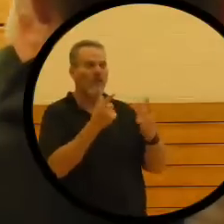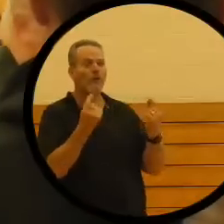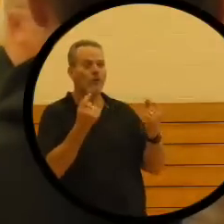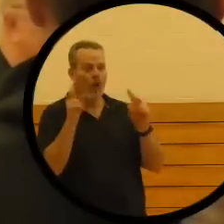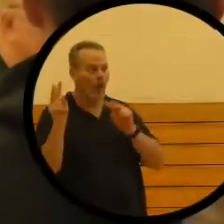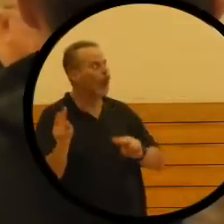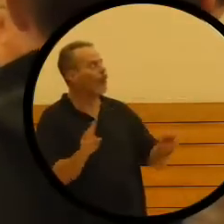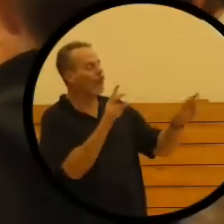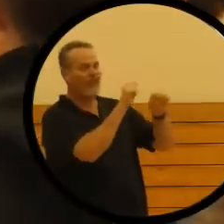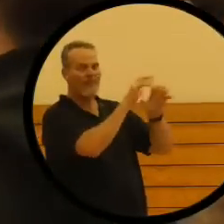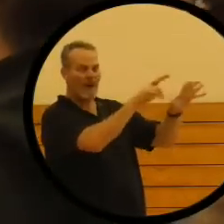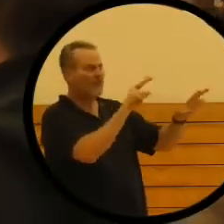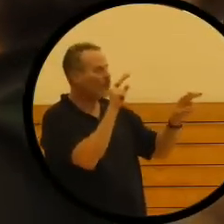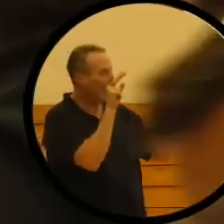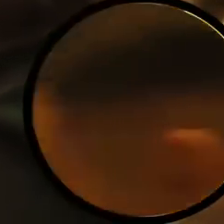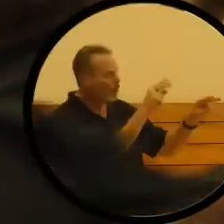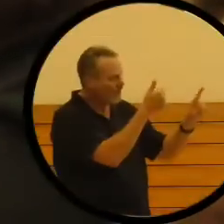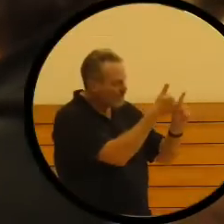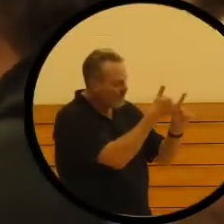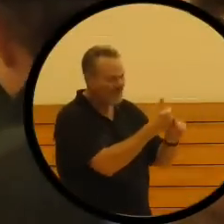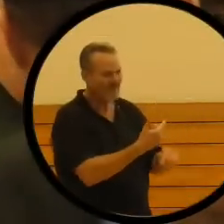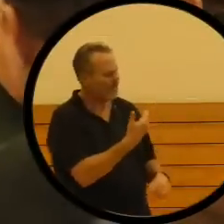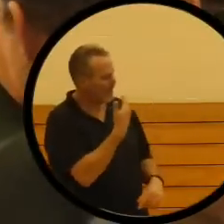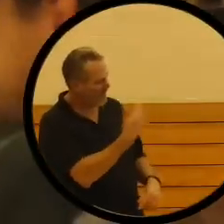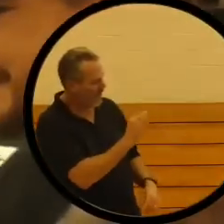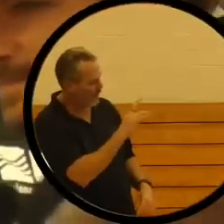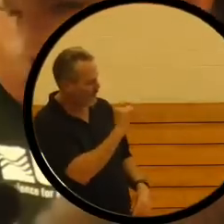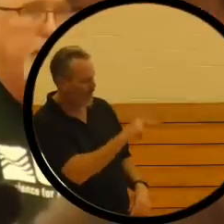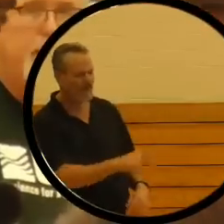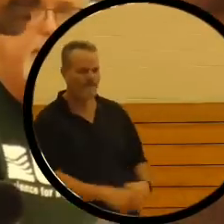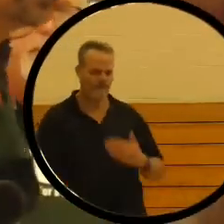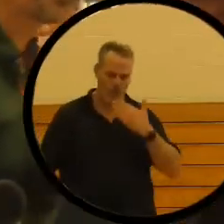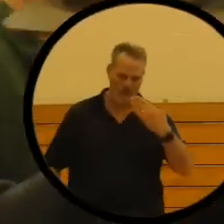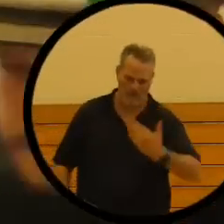Yeah. And see? Thank you, Frank.